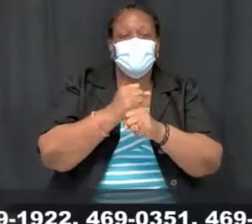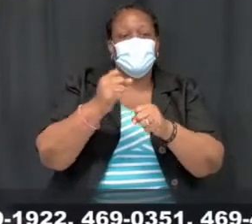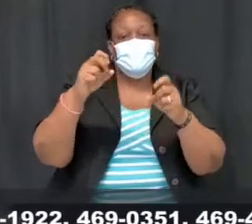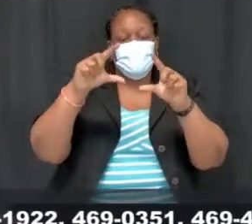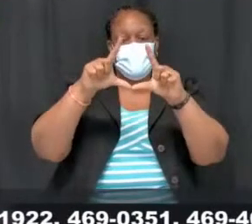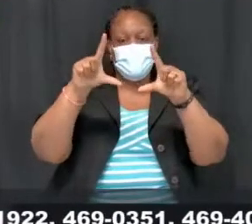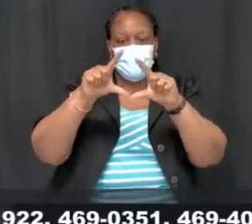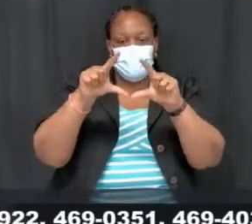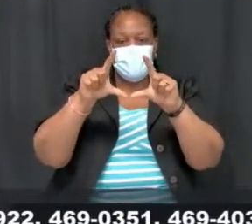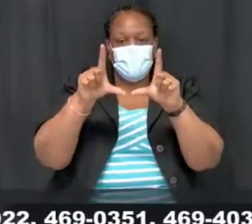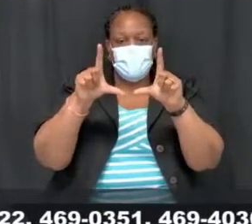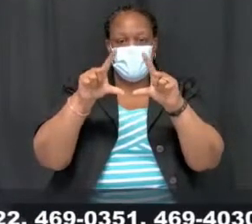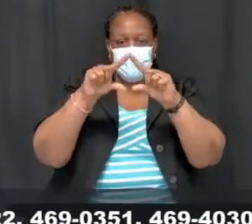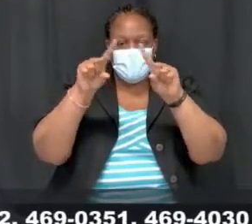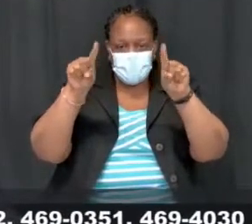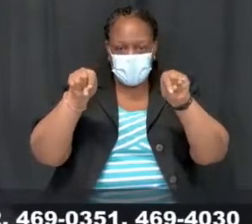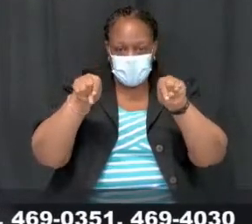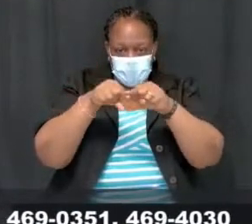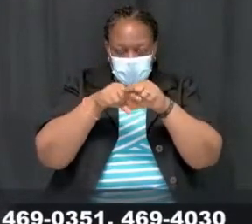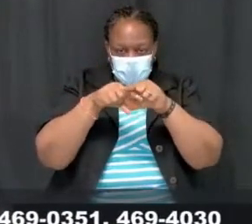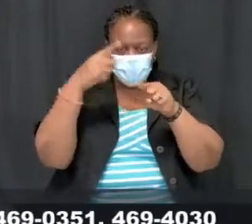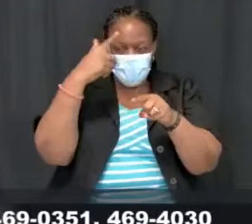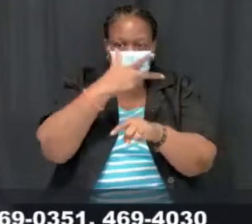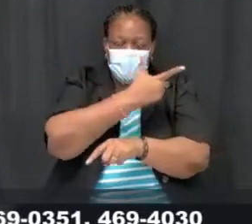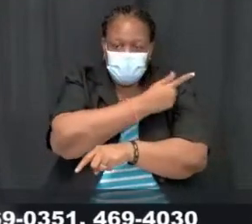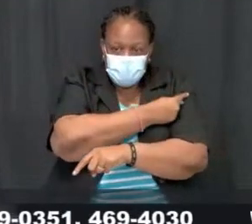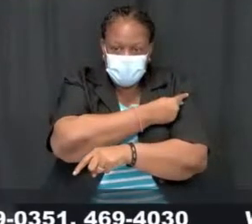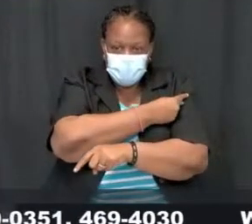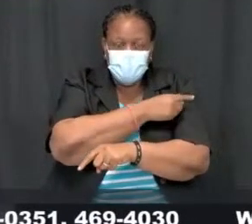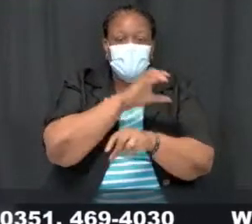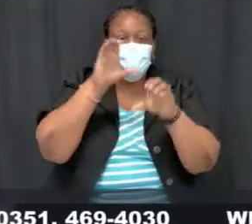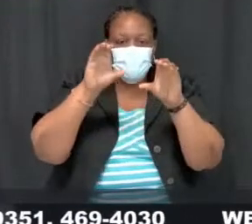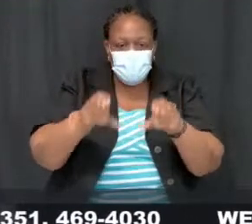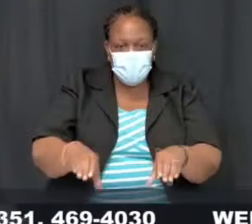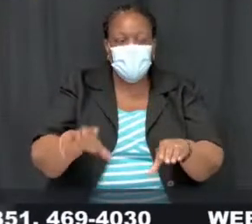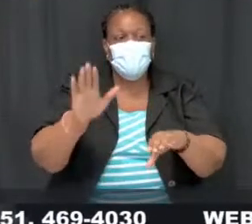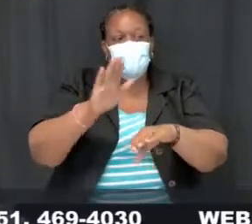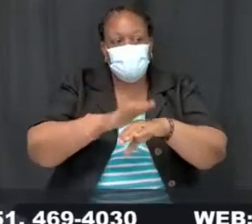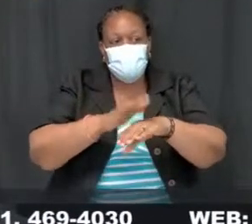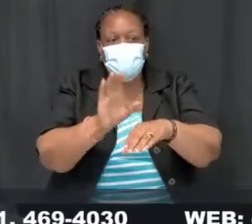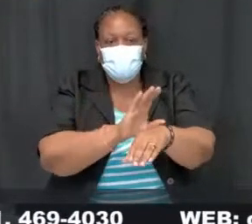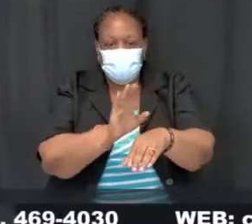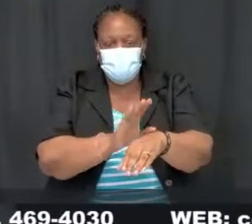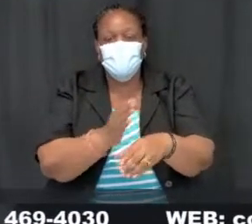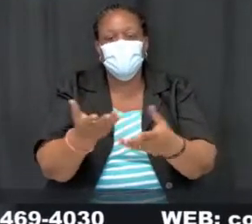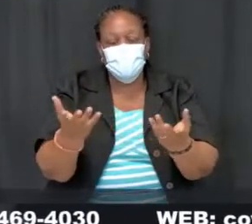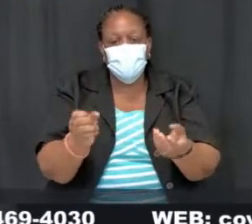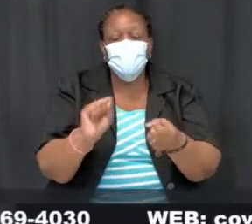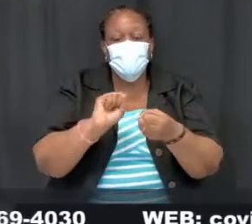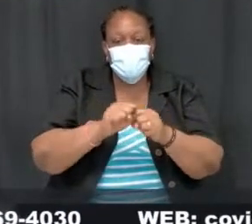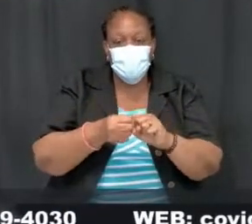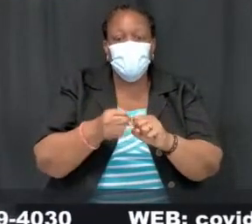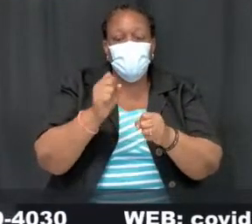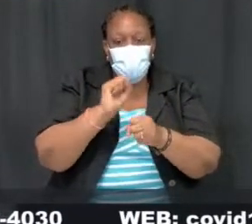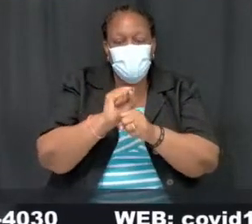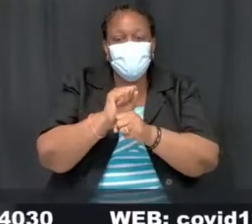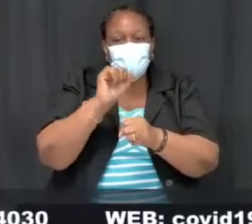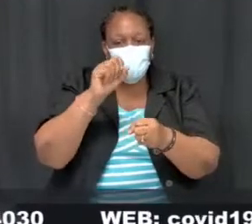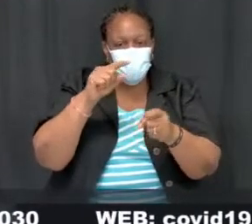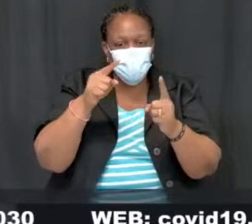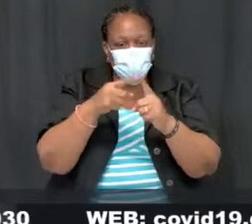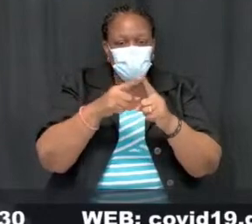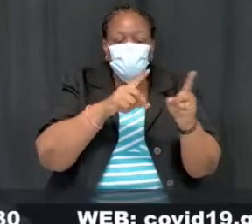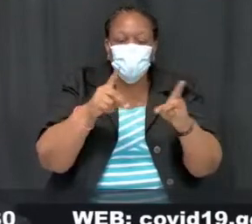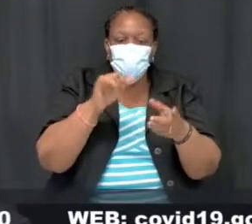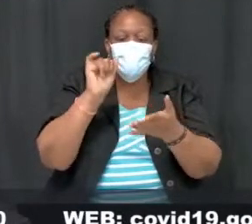with an electronic version of your vaccination card. We're just working through the finer details of